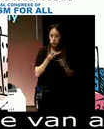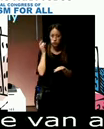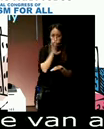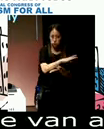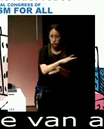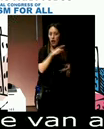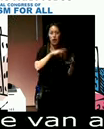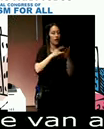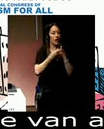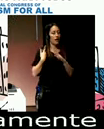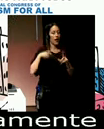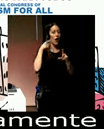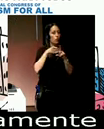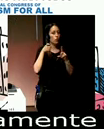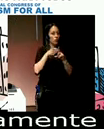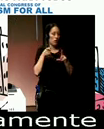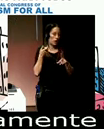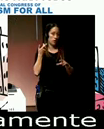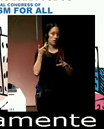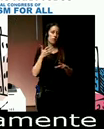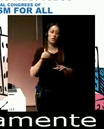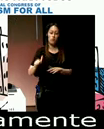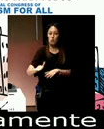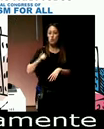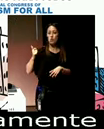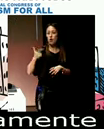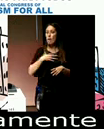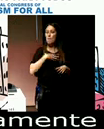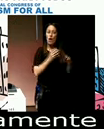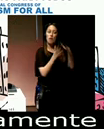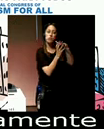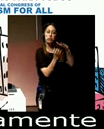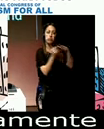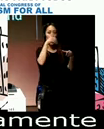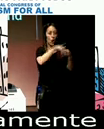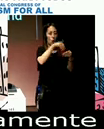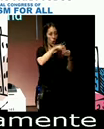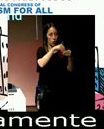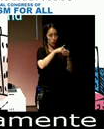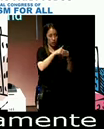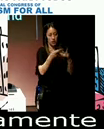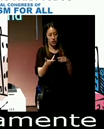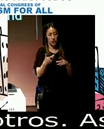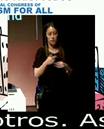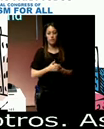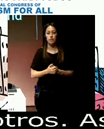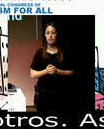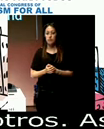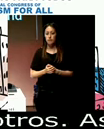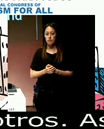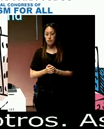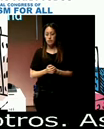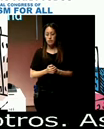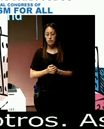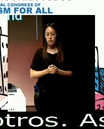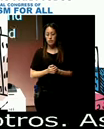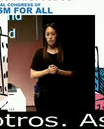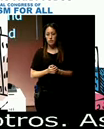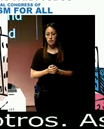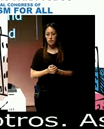are going to use, and we want to give them the opportunity to download content using